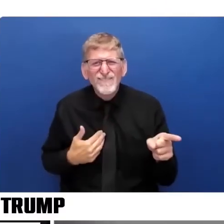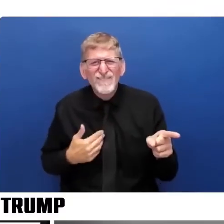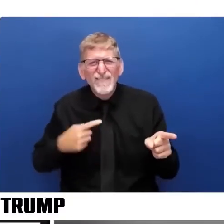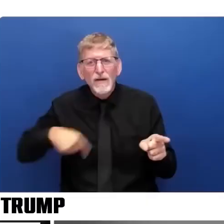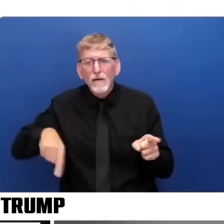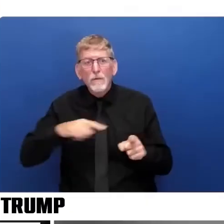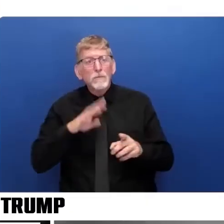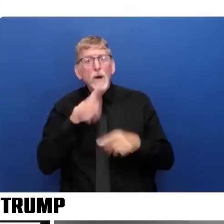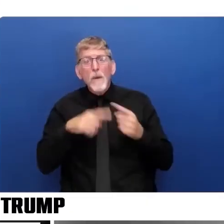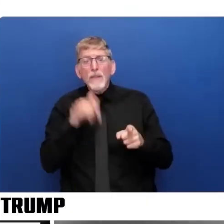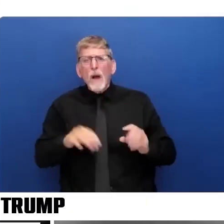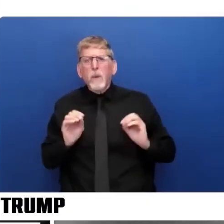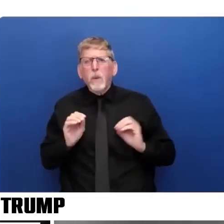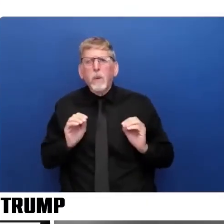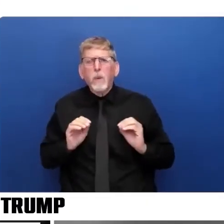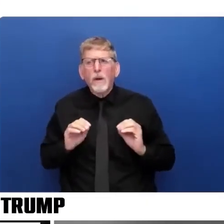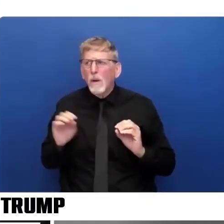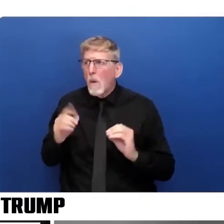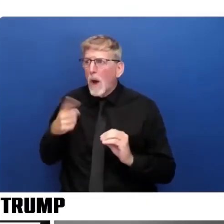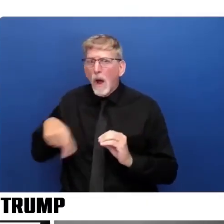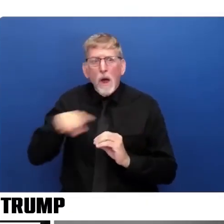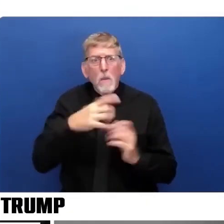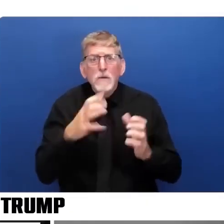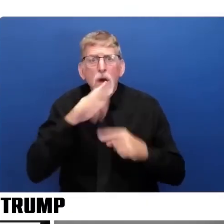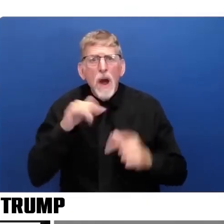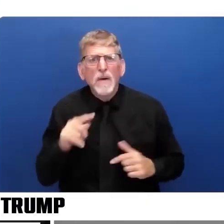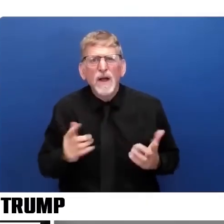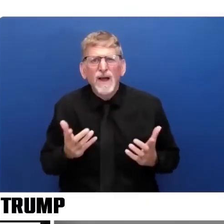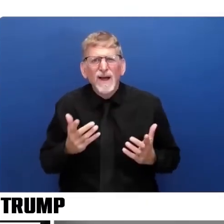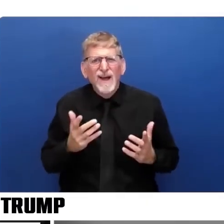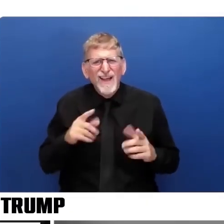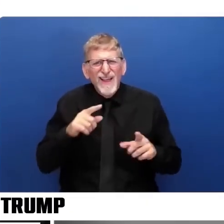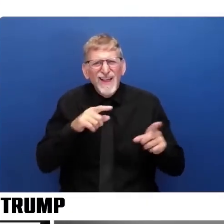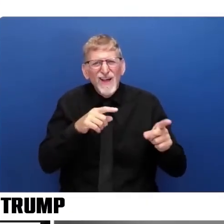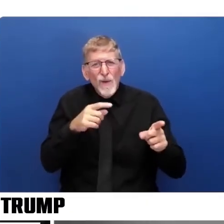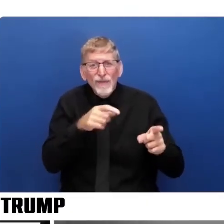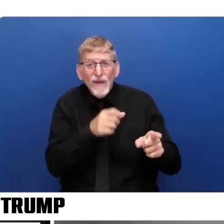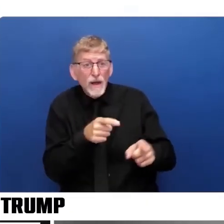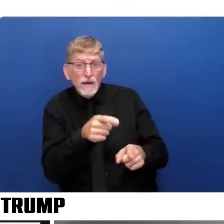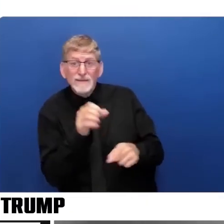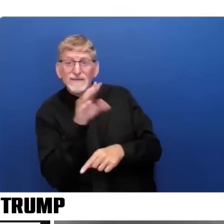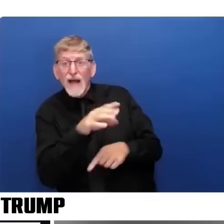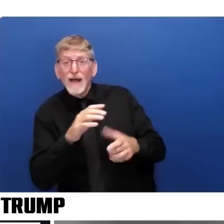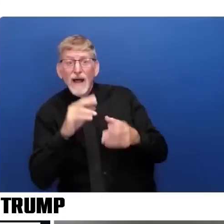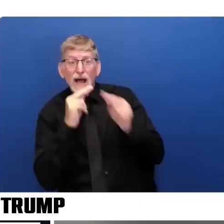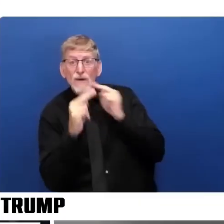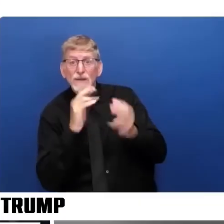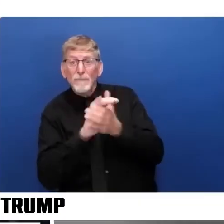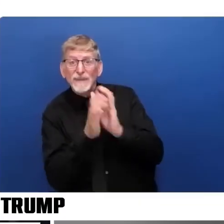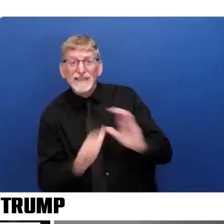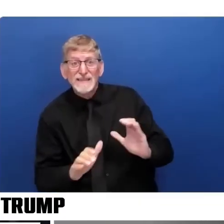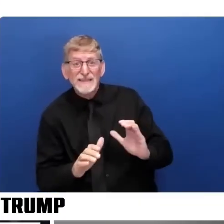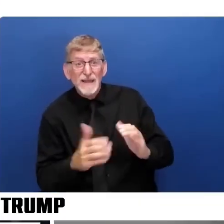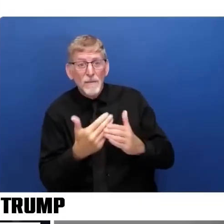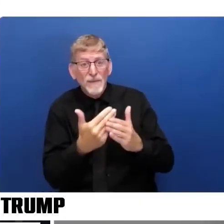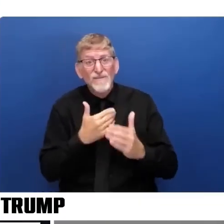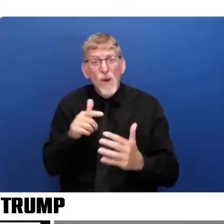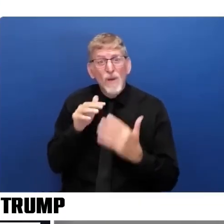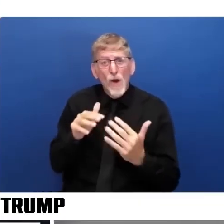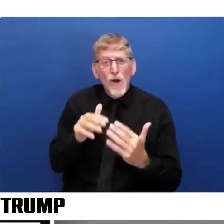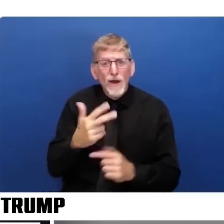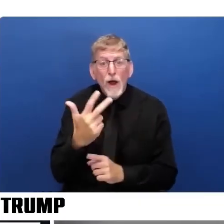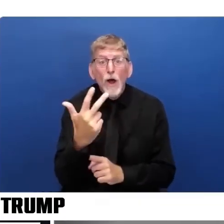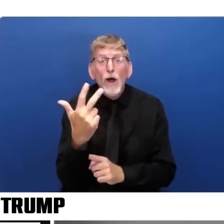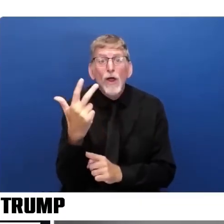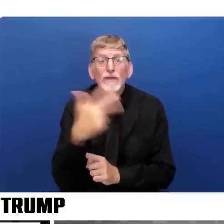so you understand, they sent her to negotiate peace before this war started. 3 days later, he went in and he started the